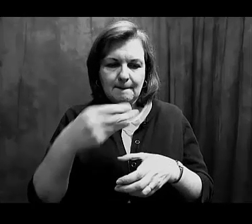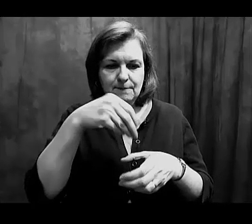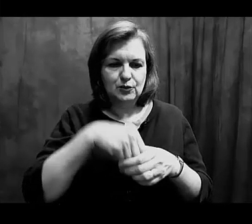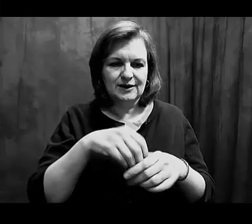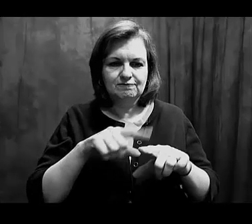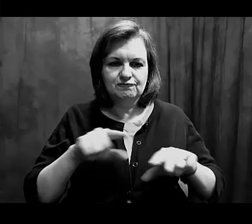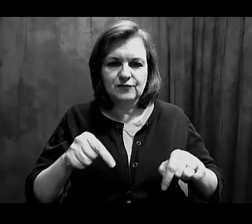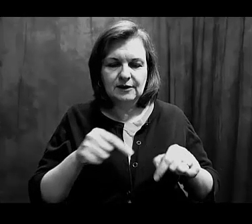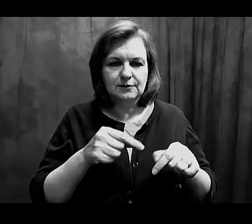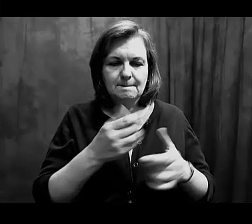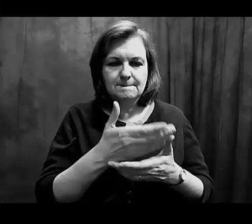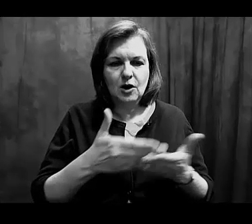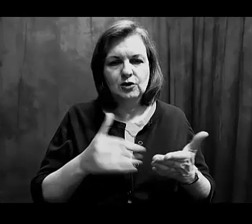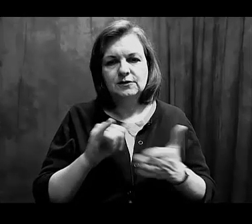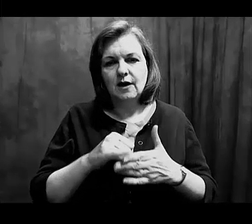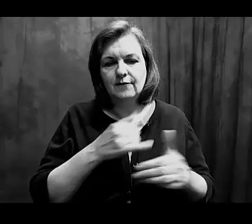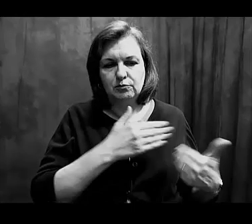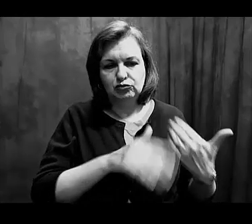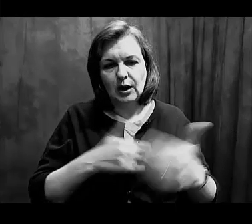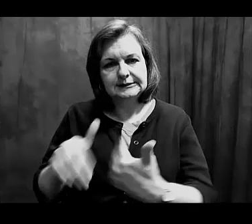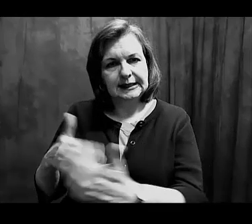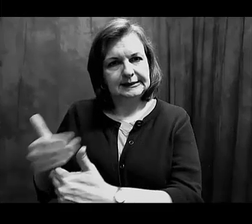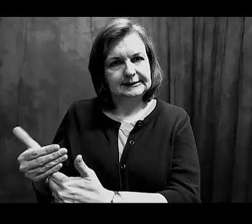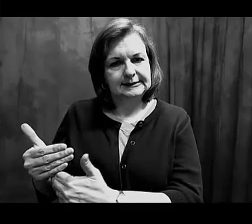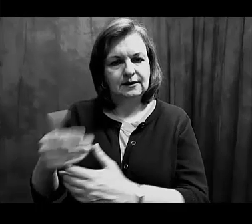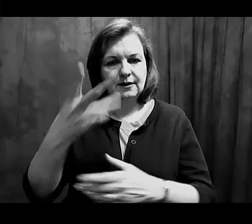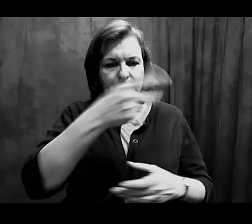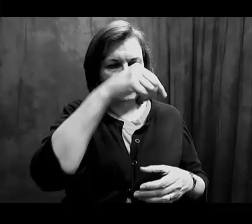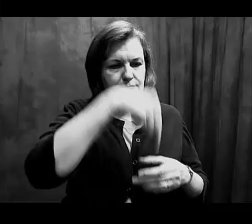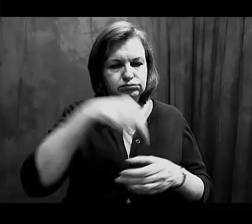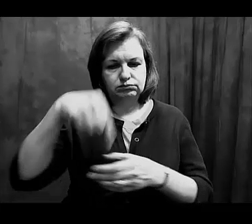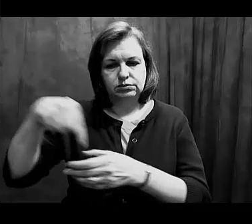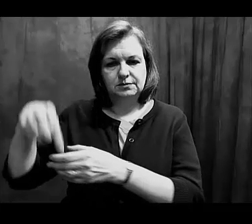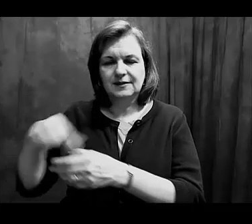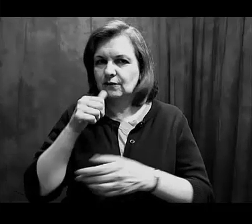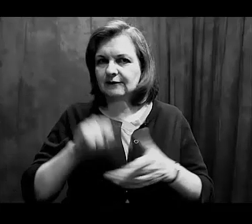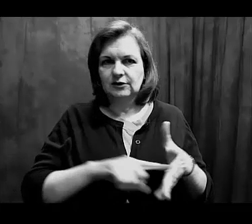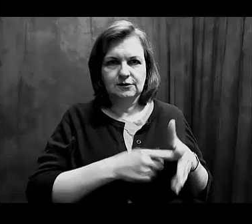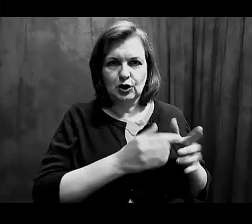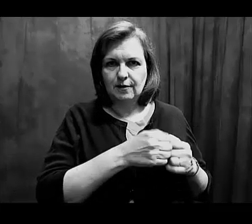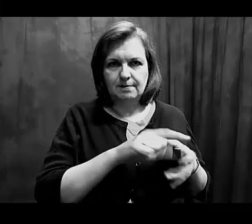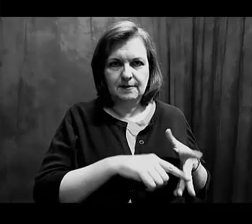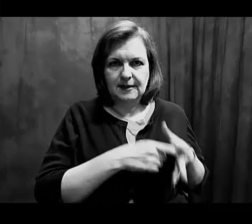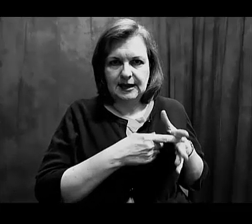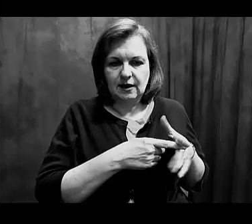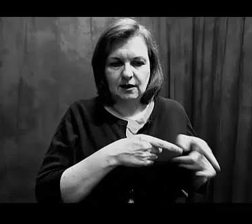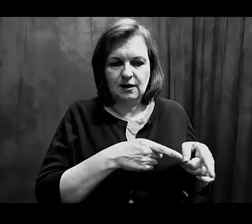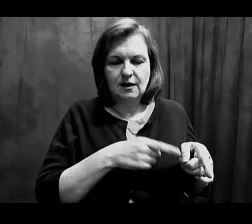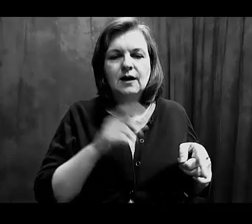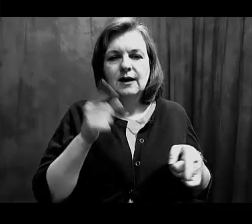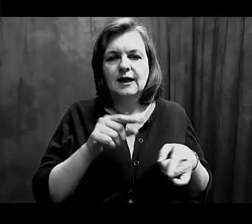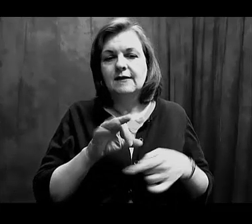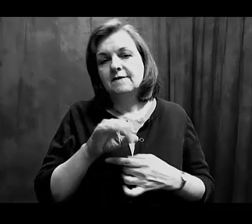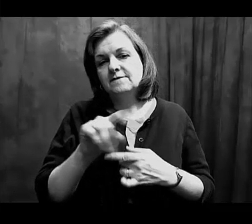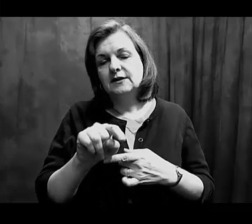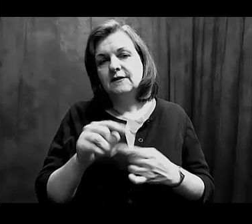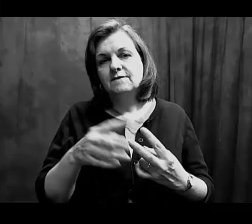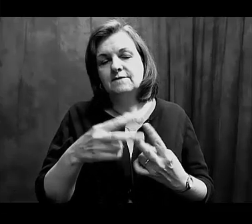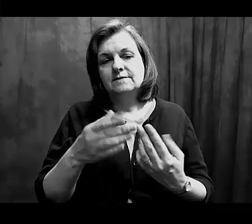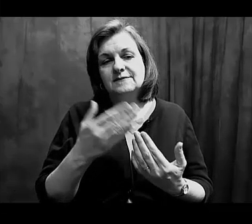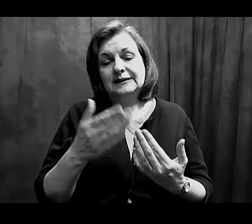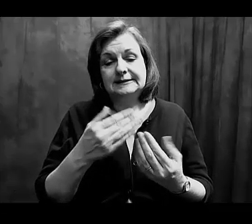that you can actually put these fats into different locations in the cell respiration cycle and have them